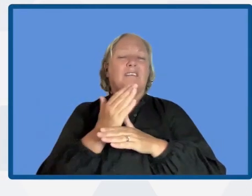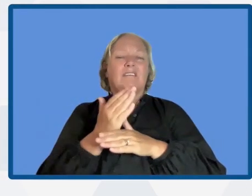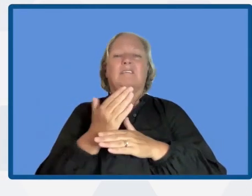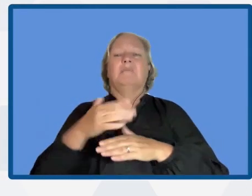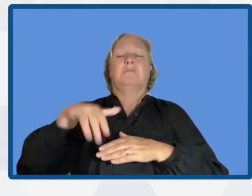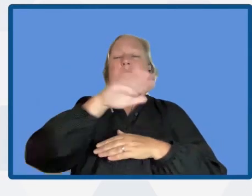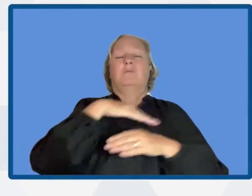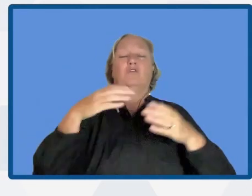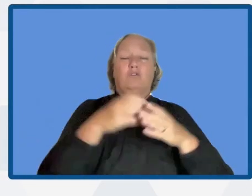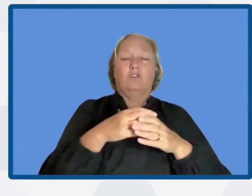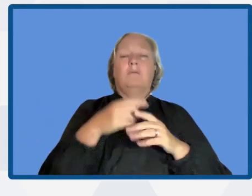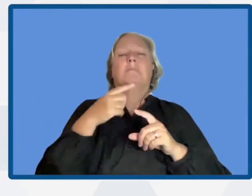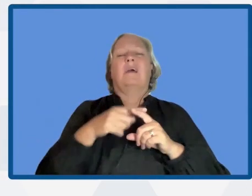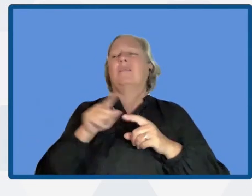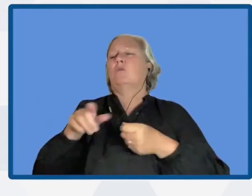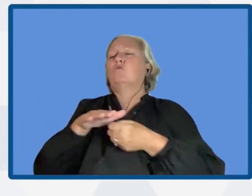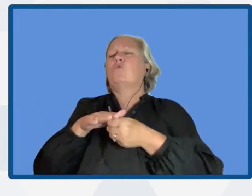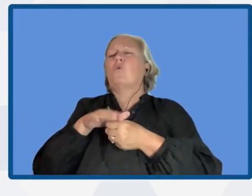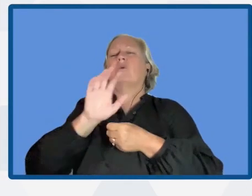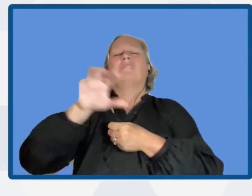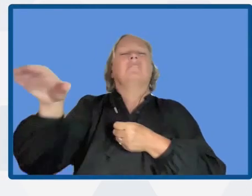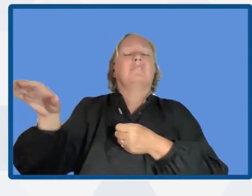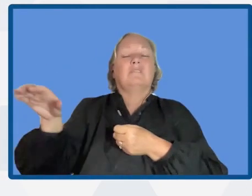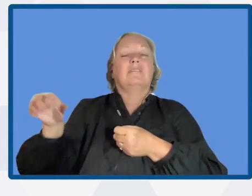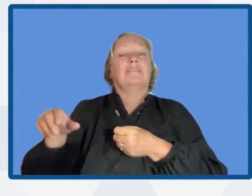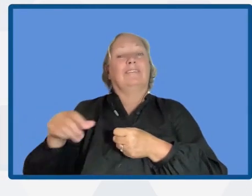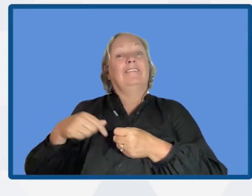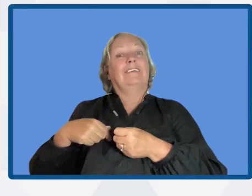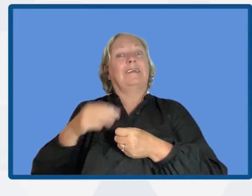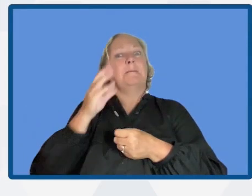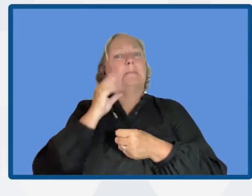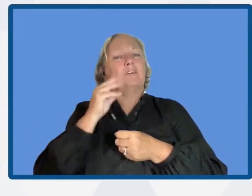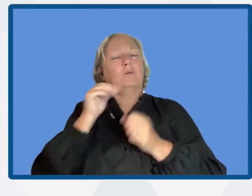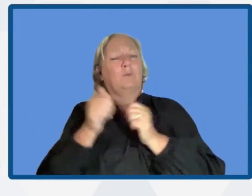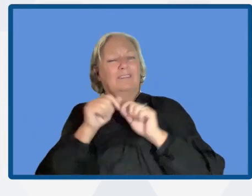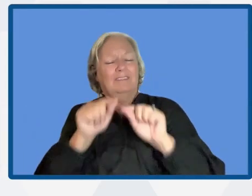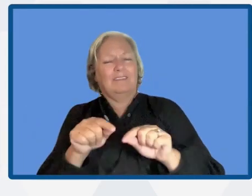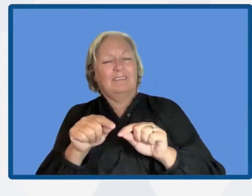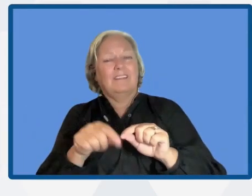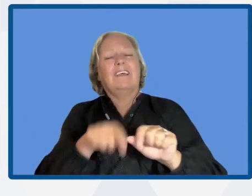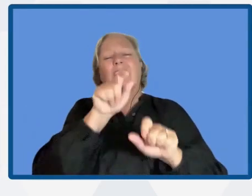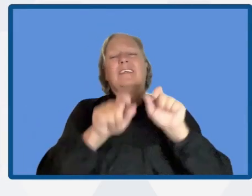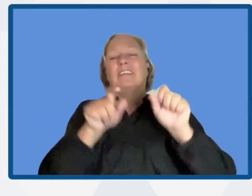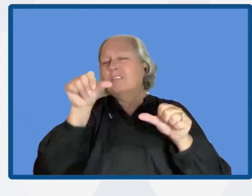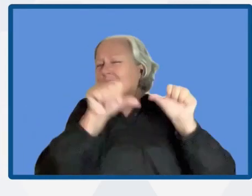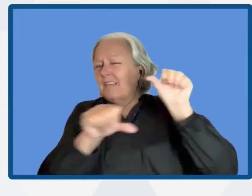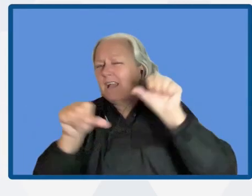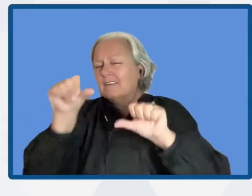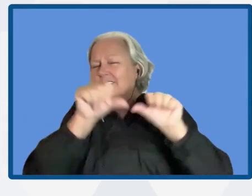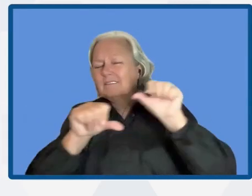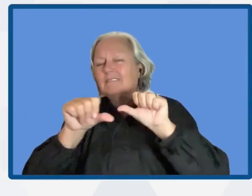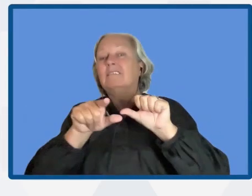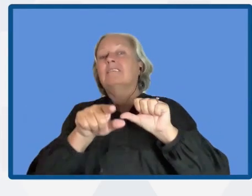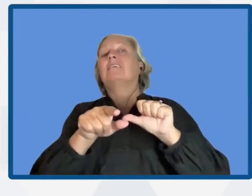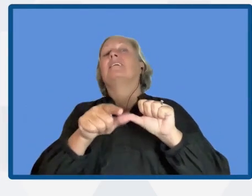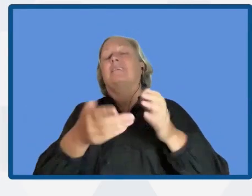well as their local authorities. What we've been able to experience through this is that citizen science allows us to